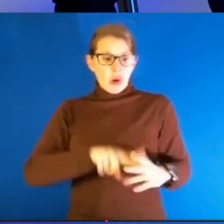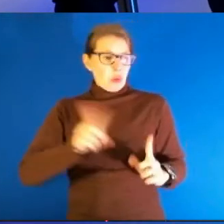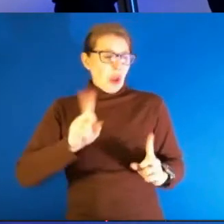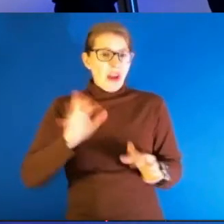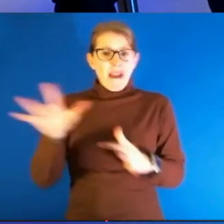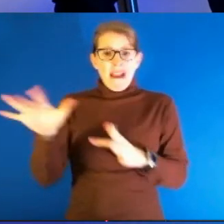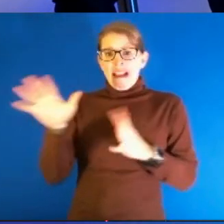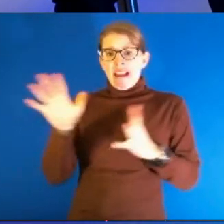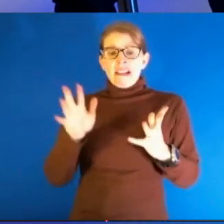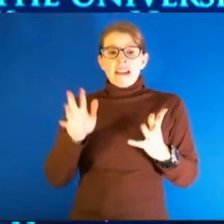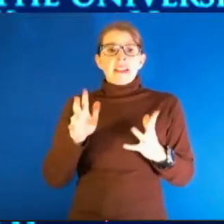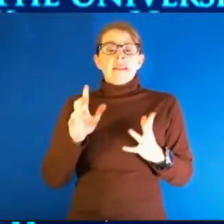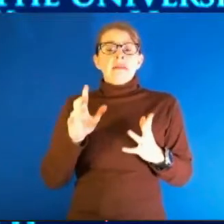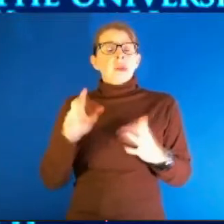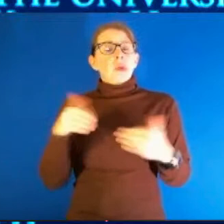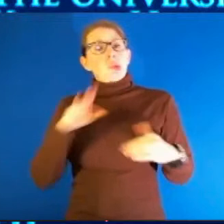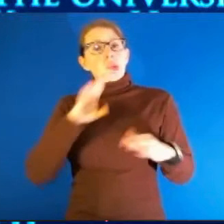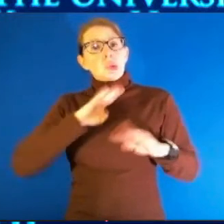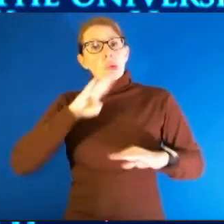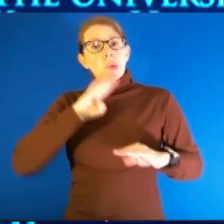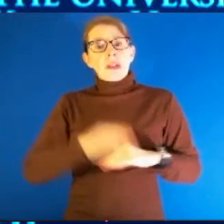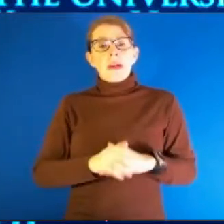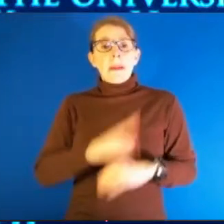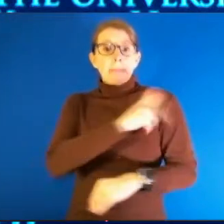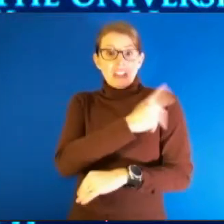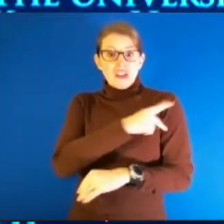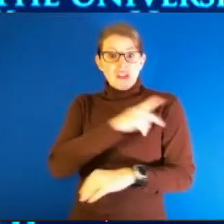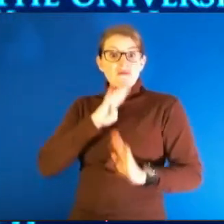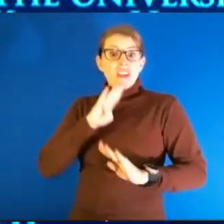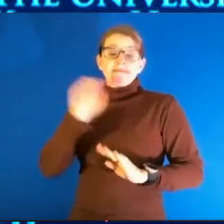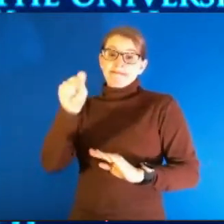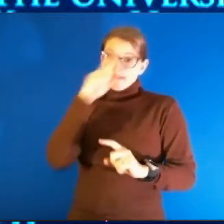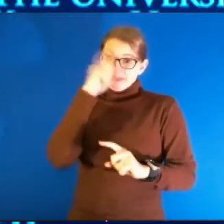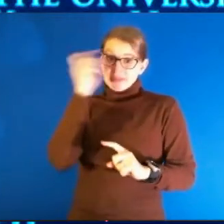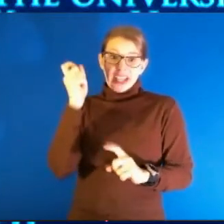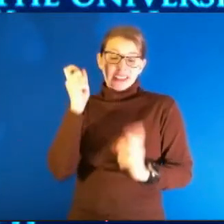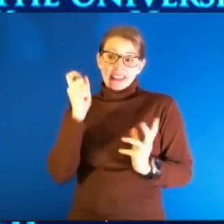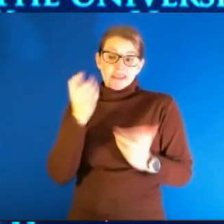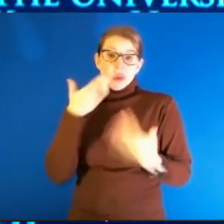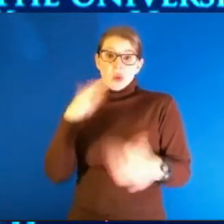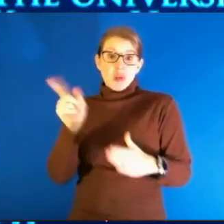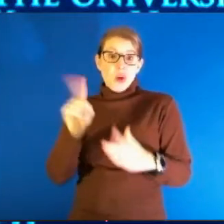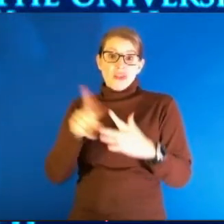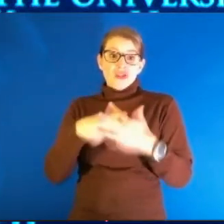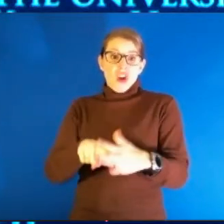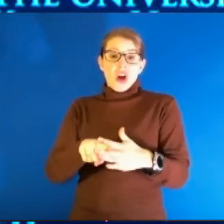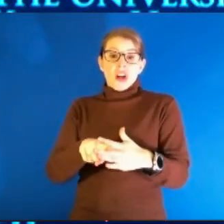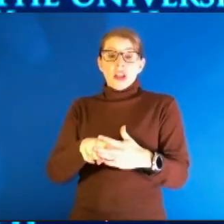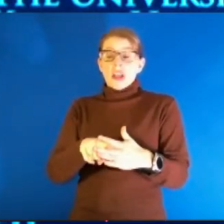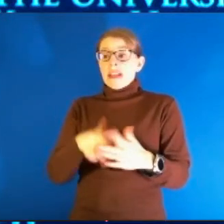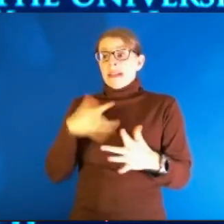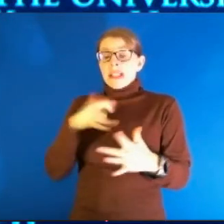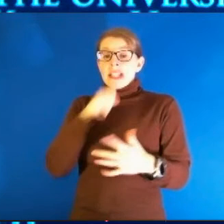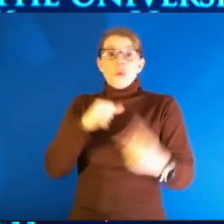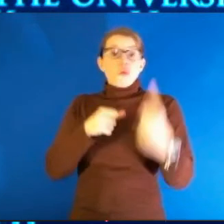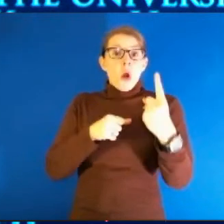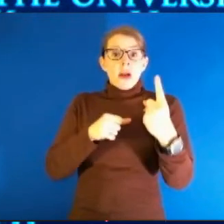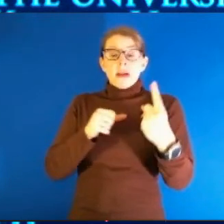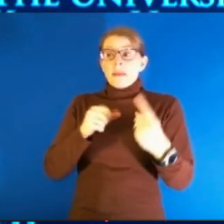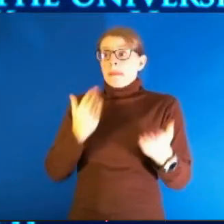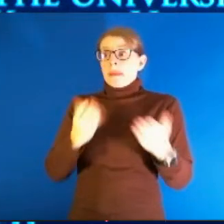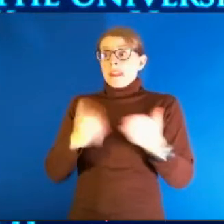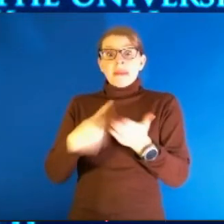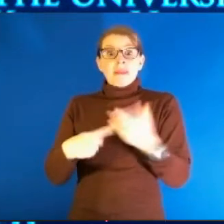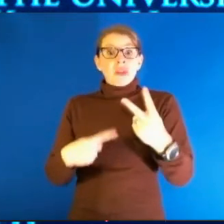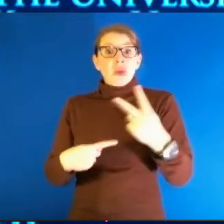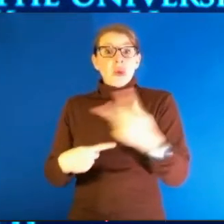and that's what's so challenging for our patients, because they don't know where to start, because it's oftentimes not just one symptom, it's 2 or 3 or 4 symptoms. When you look at some of our